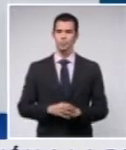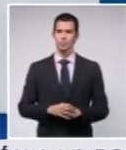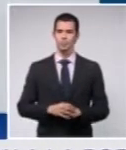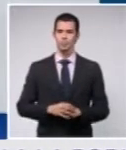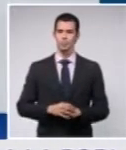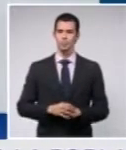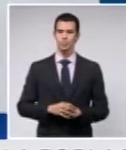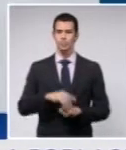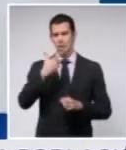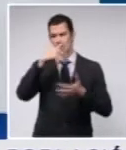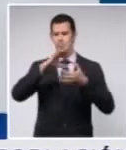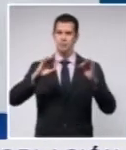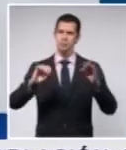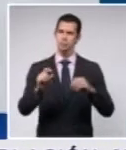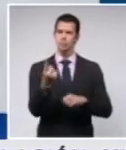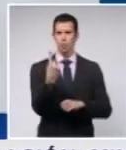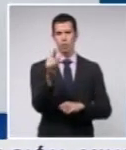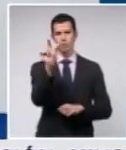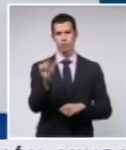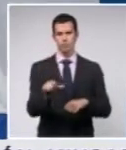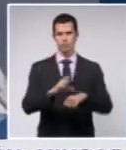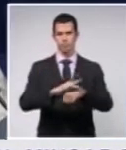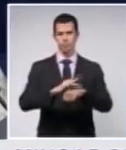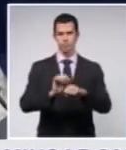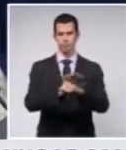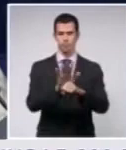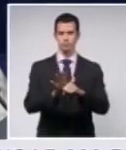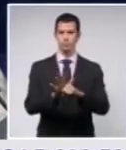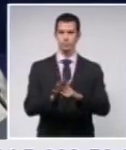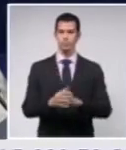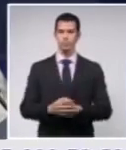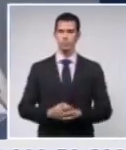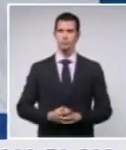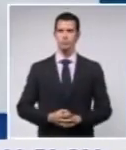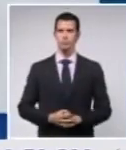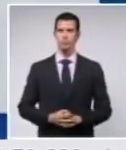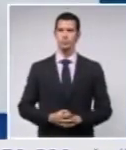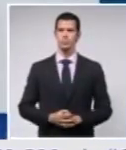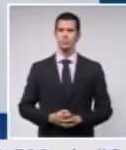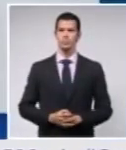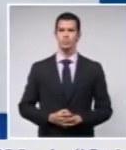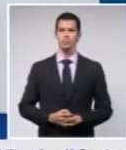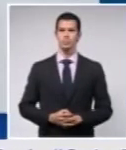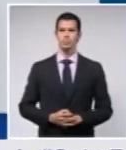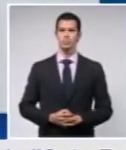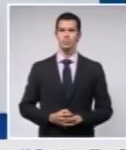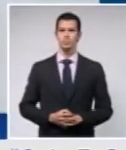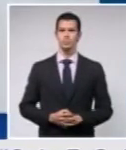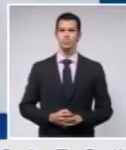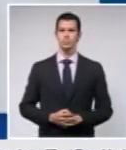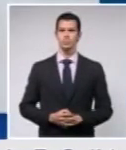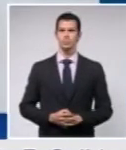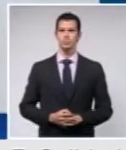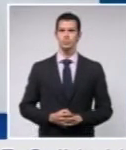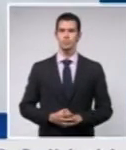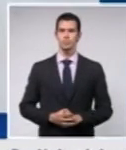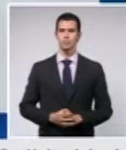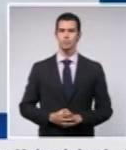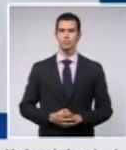Artemisa. The case from Artemisa belongs to the municipality of San